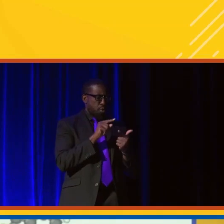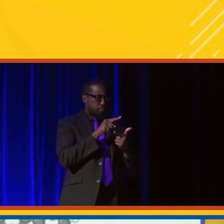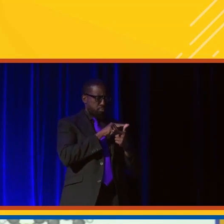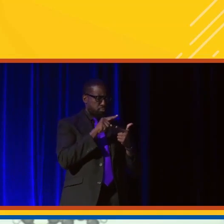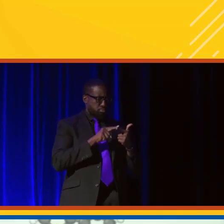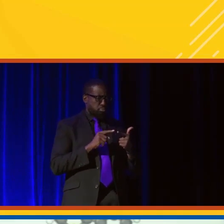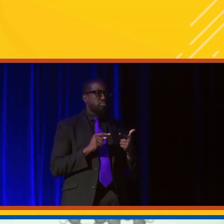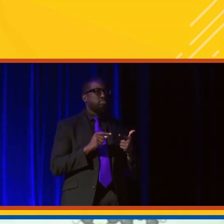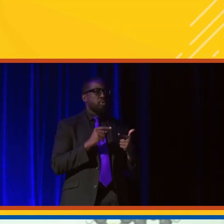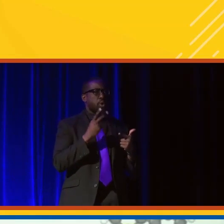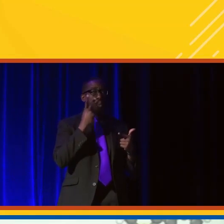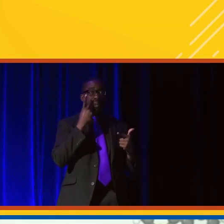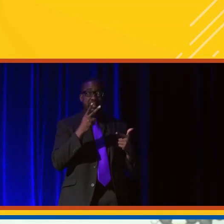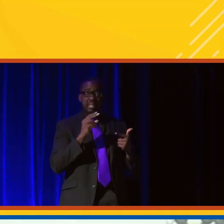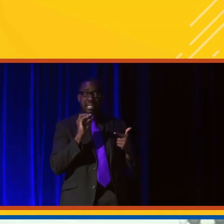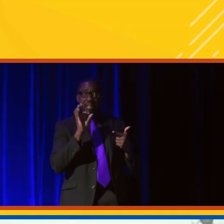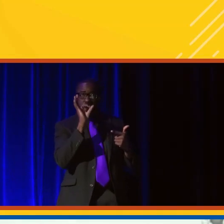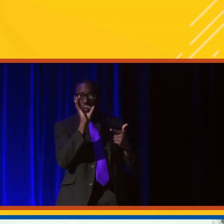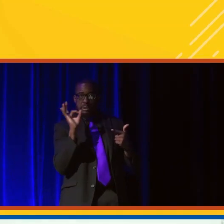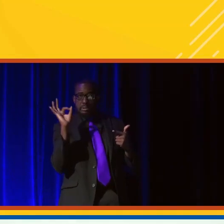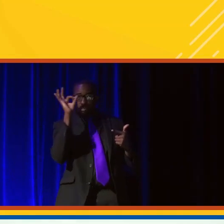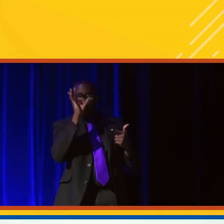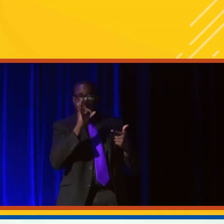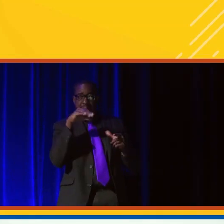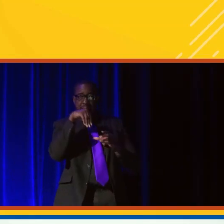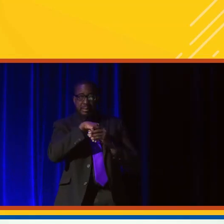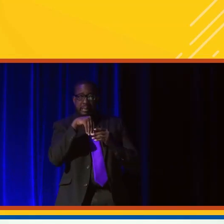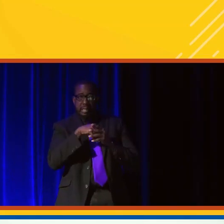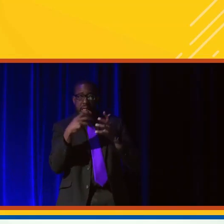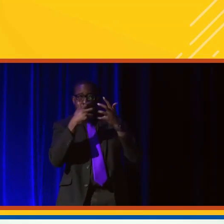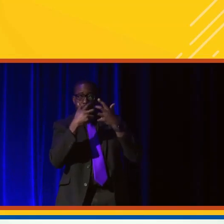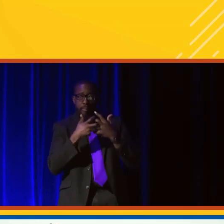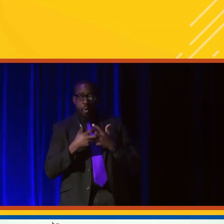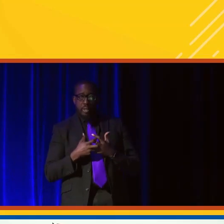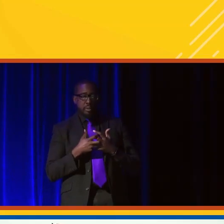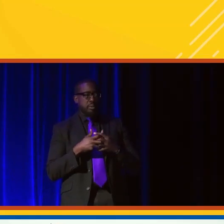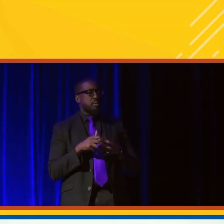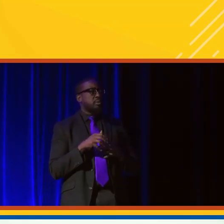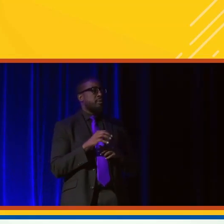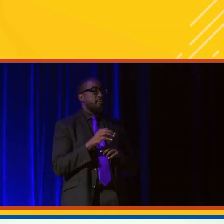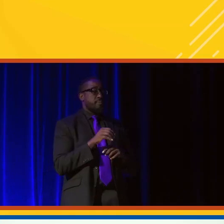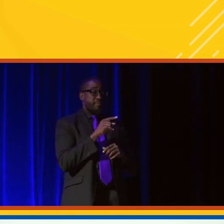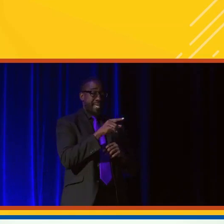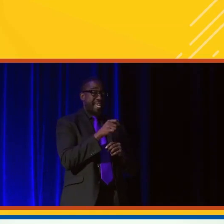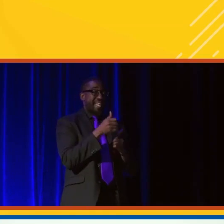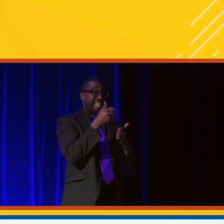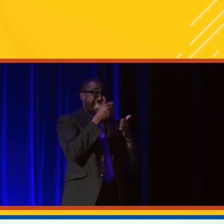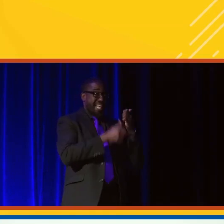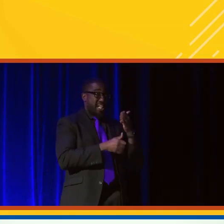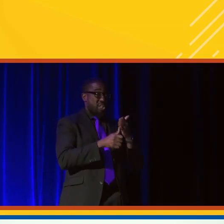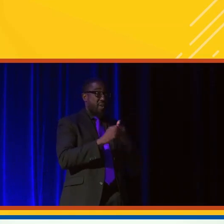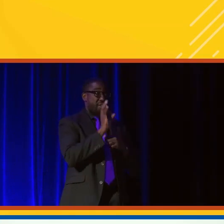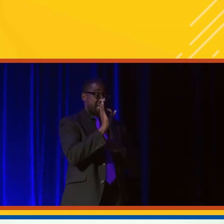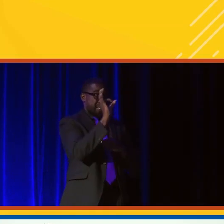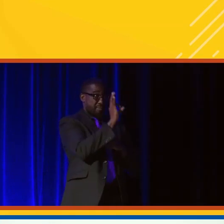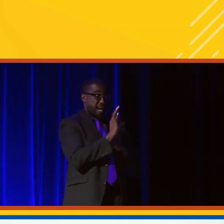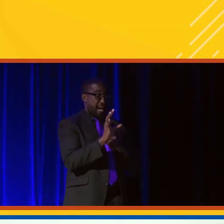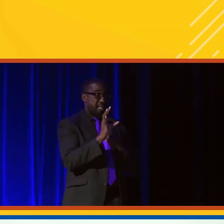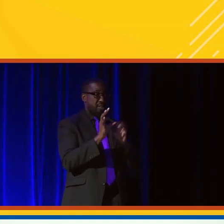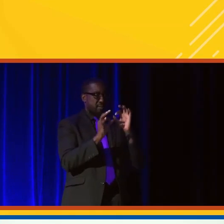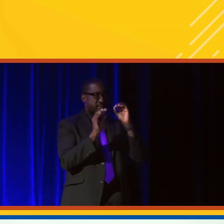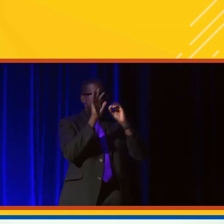we look at spots in these components of its motion, and around each of these spots, you will see that there is